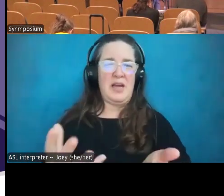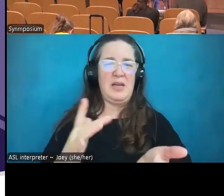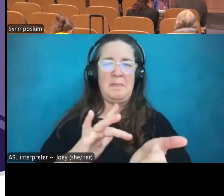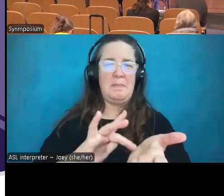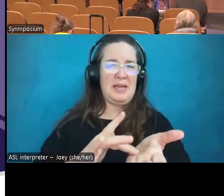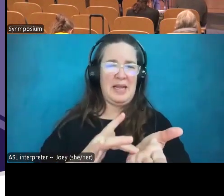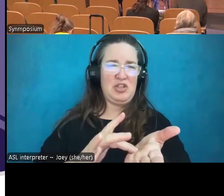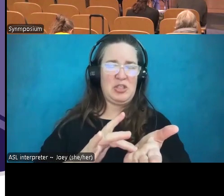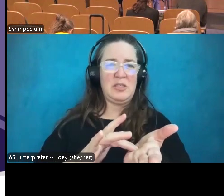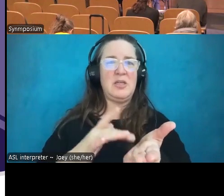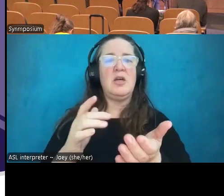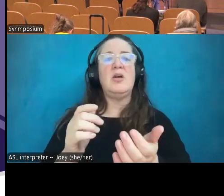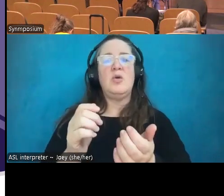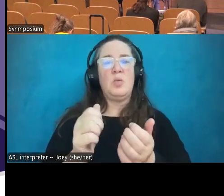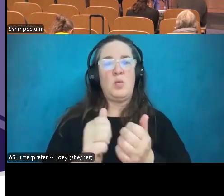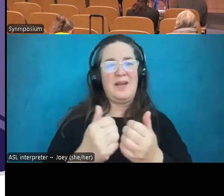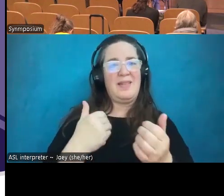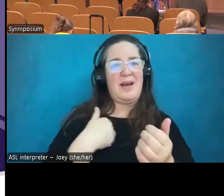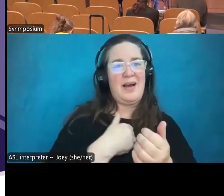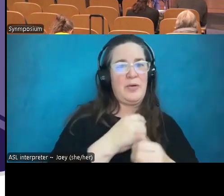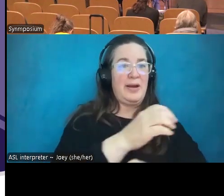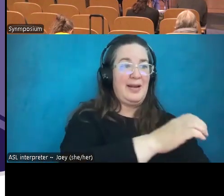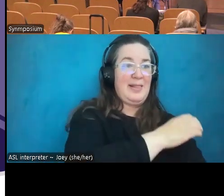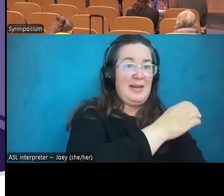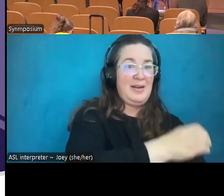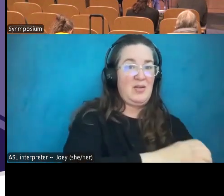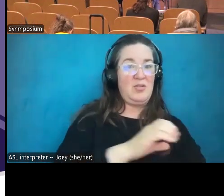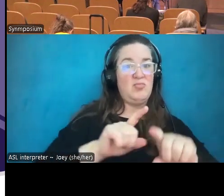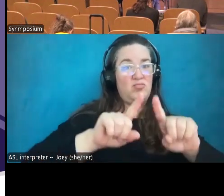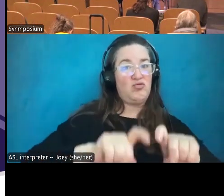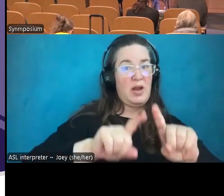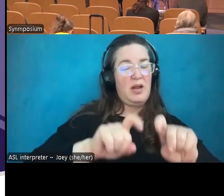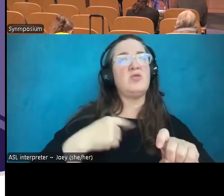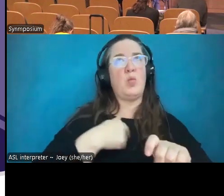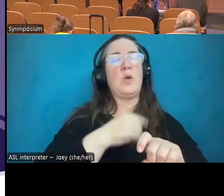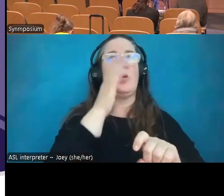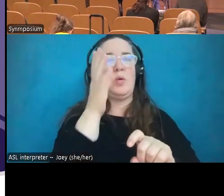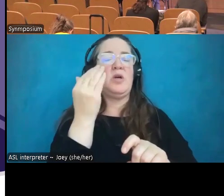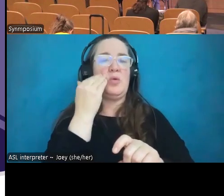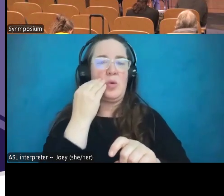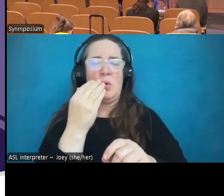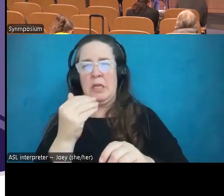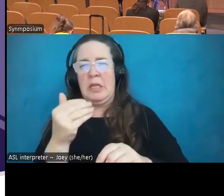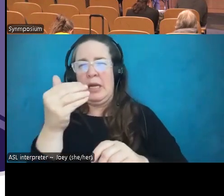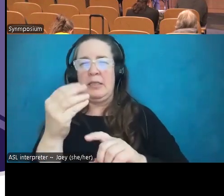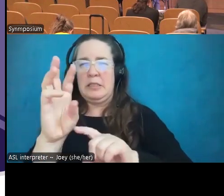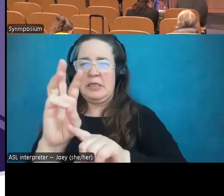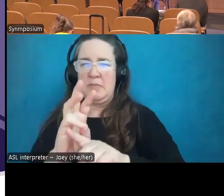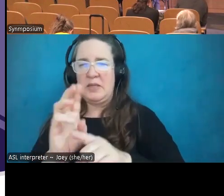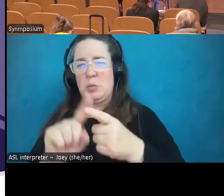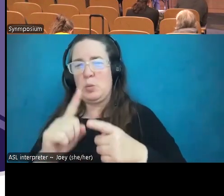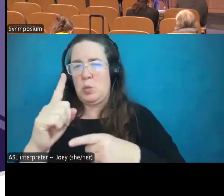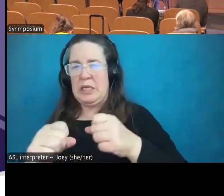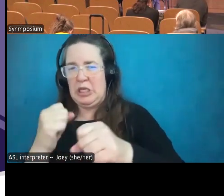to soon, which I do suspect will have answers within the next 6 months to a year on Paxlovid. The tricky thing